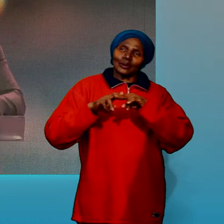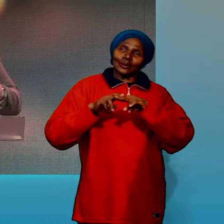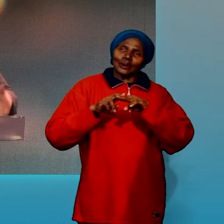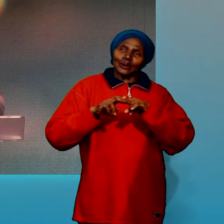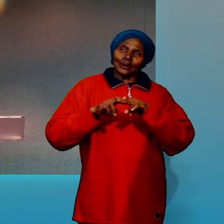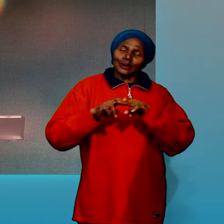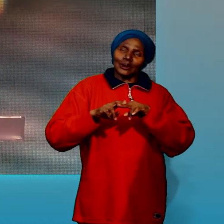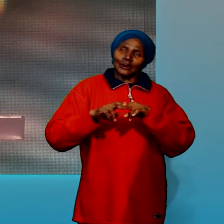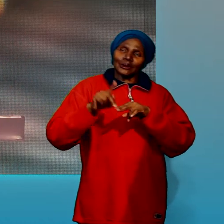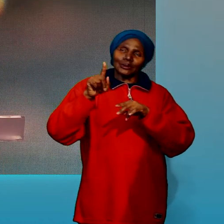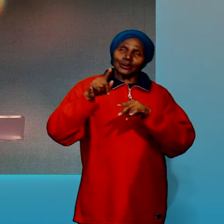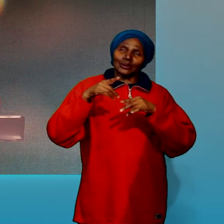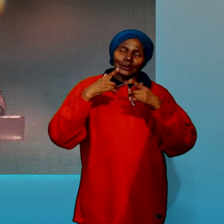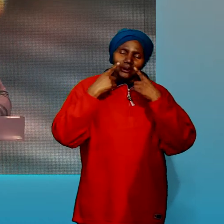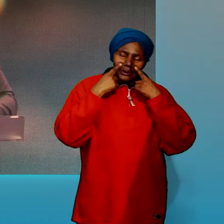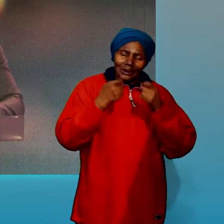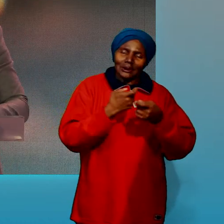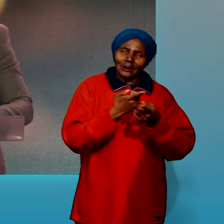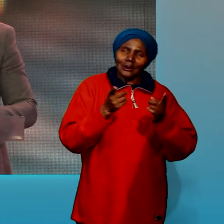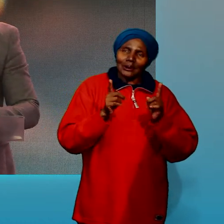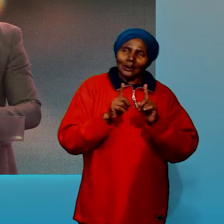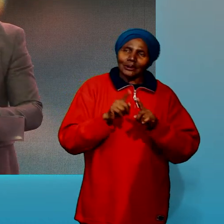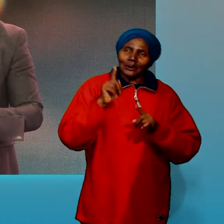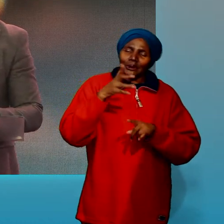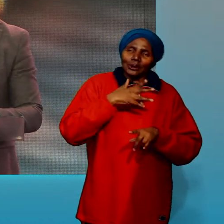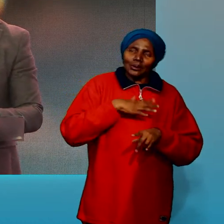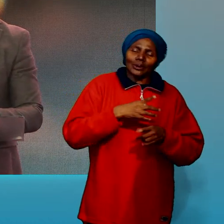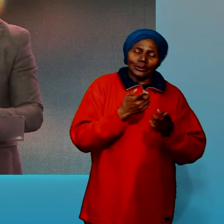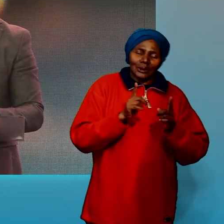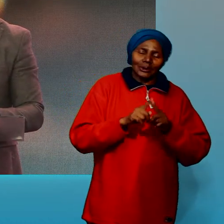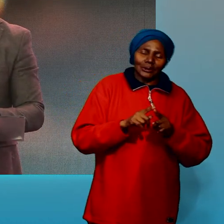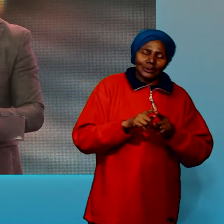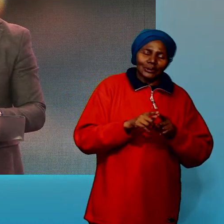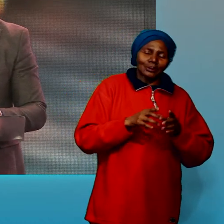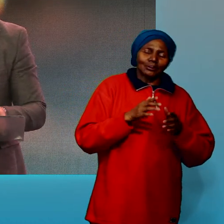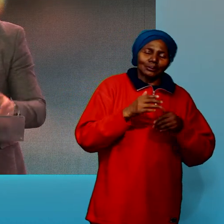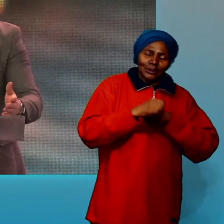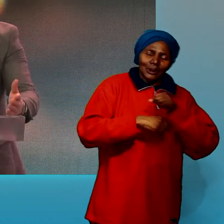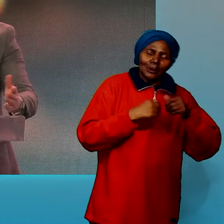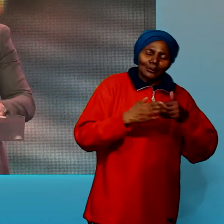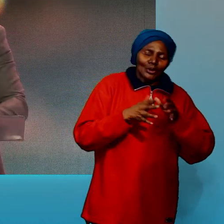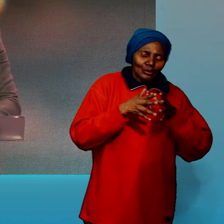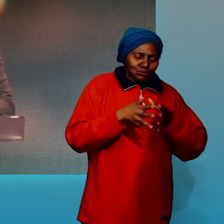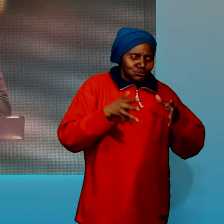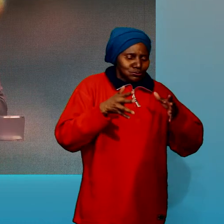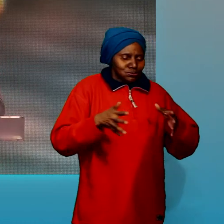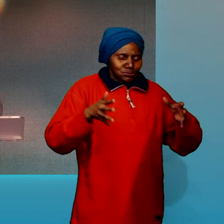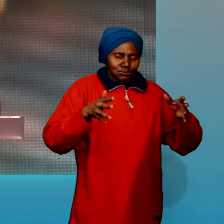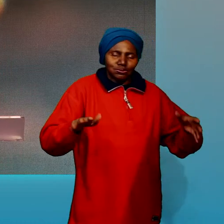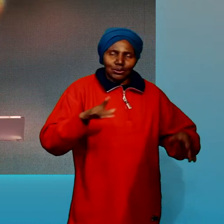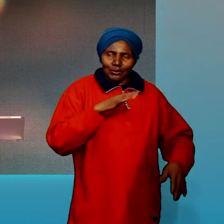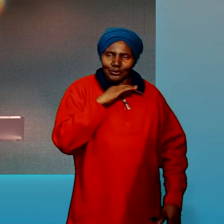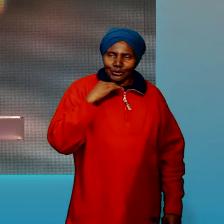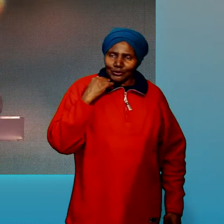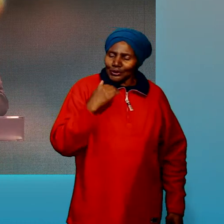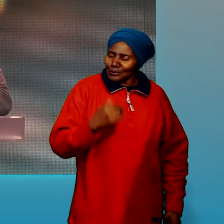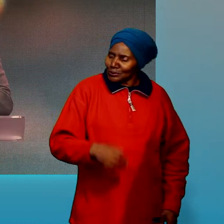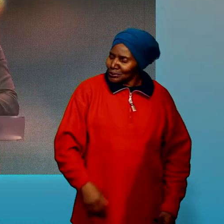lives, so much so that he wants us to bear more fruit. So what is this fruit that he is ultimately referring